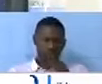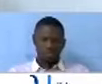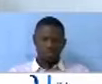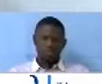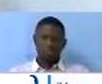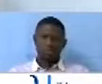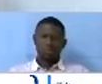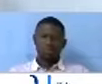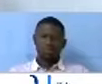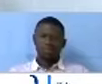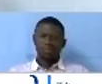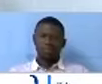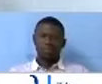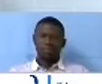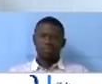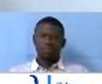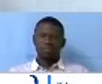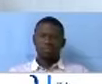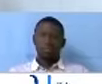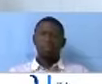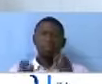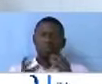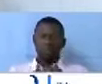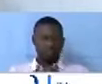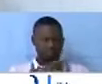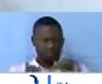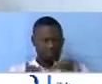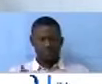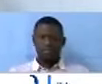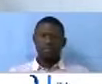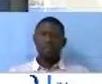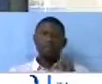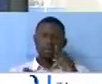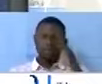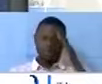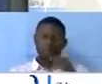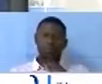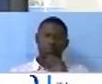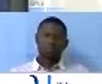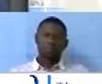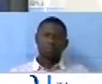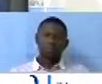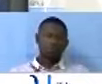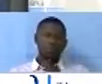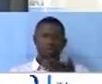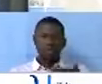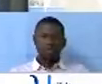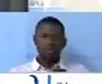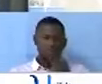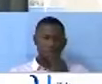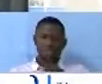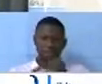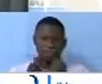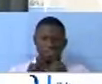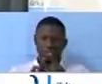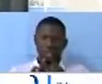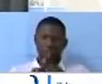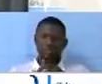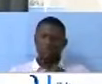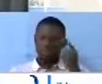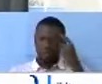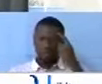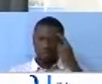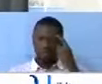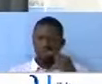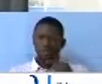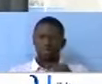If you withdraw it, I'm okay. Of course, I withdraw it, okay, because thank you, sir. We are not here to say anything that is considered abusive